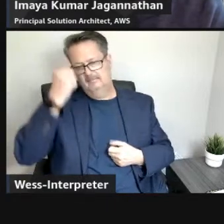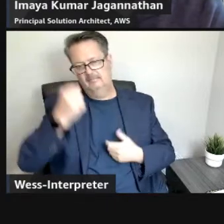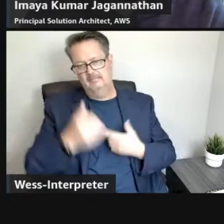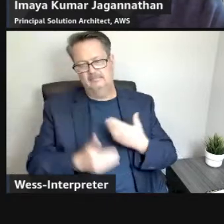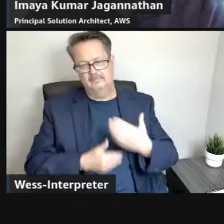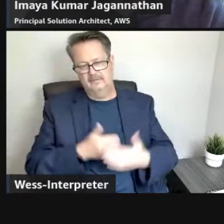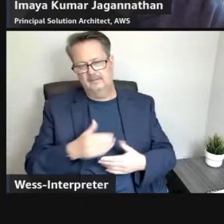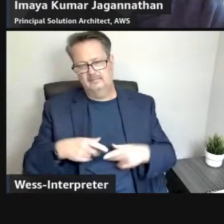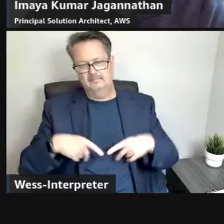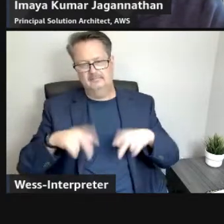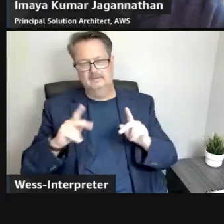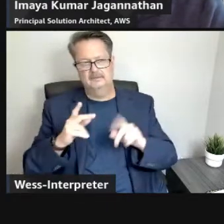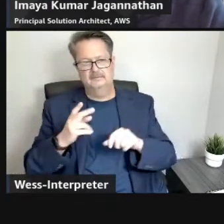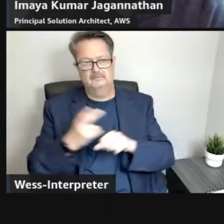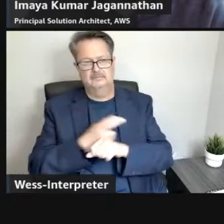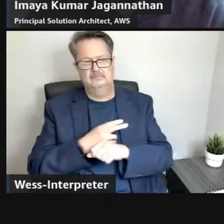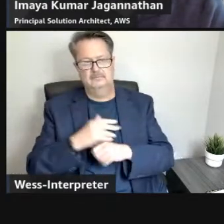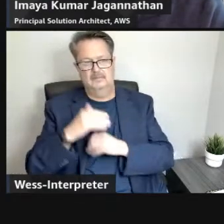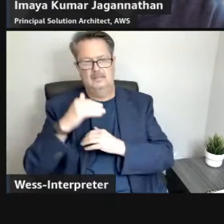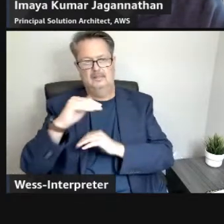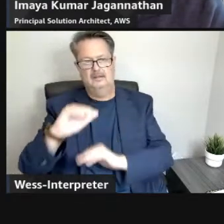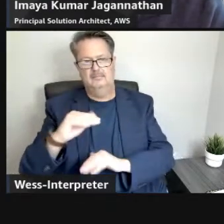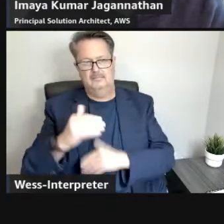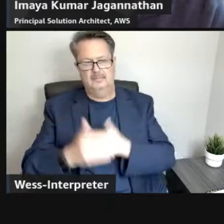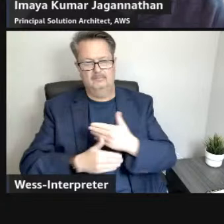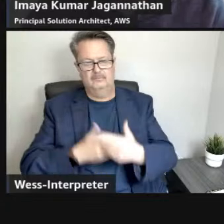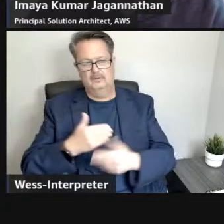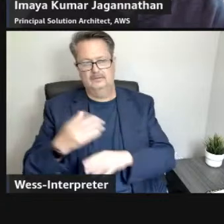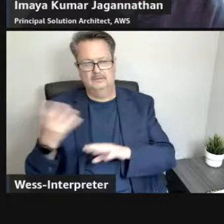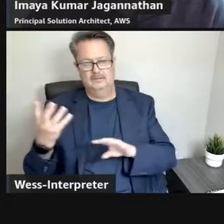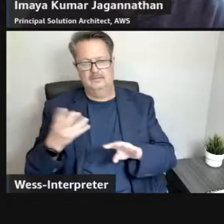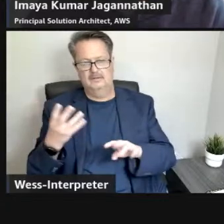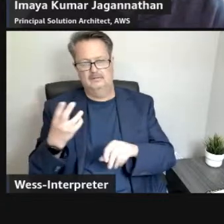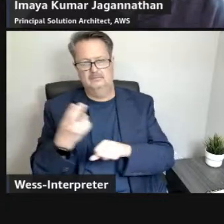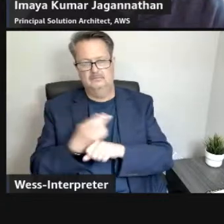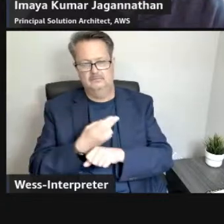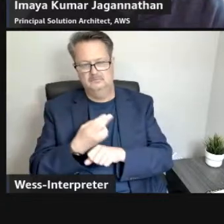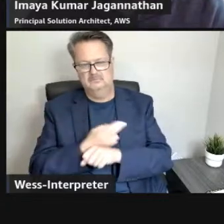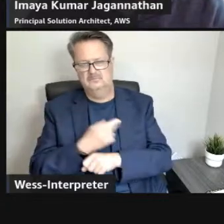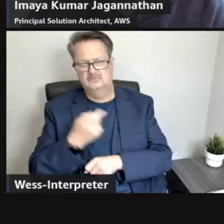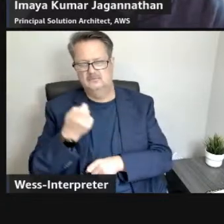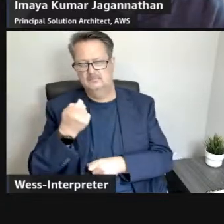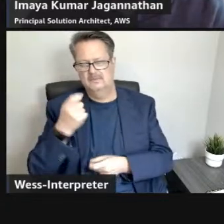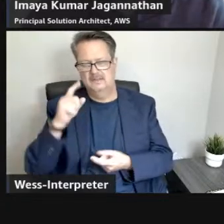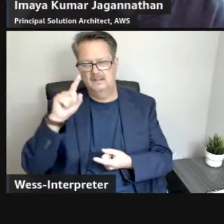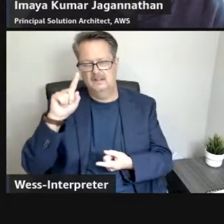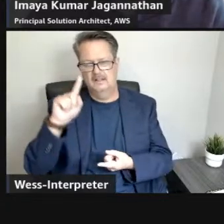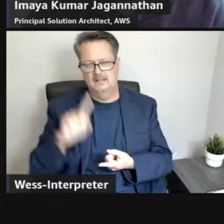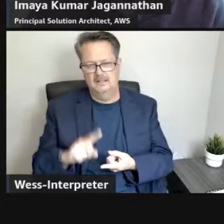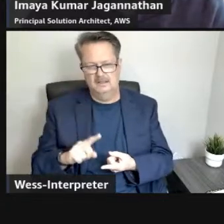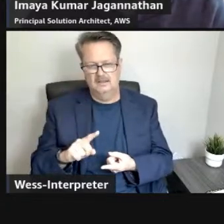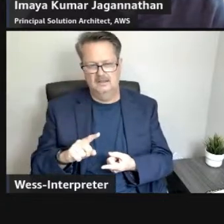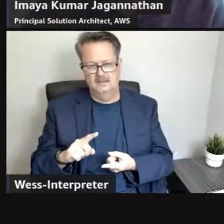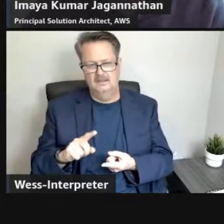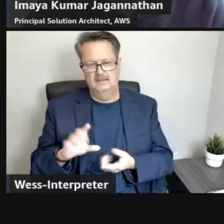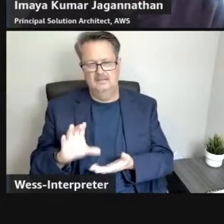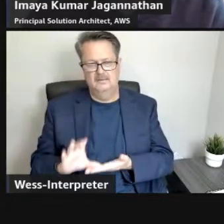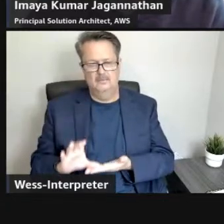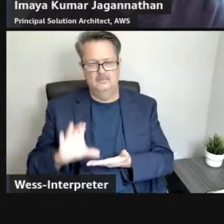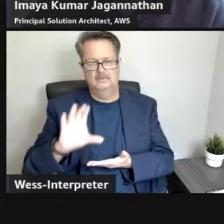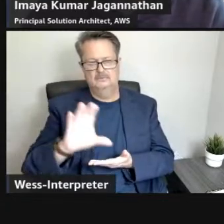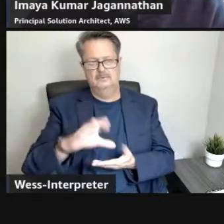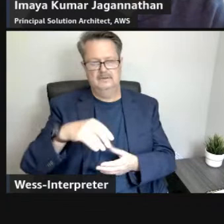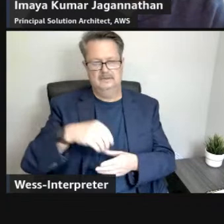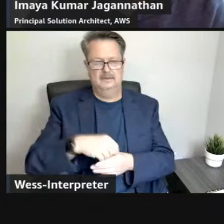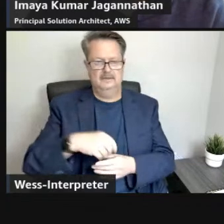to limit how much memory the processor pipeline can use. And this should always be a little bit less than the total allocated memory in the pod. So to allow